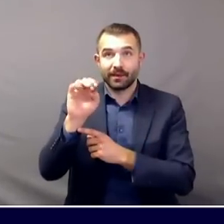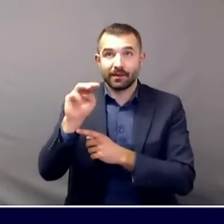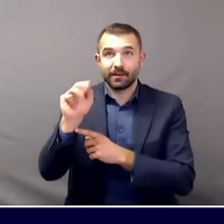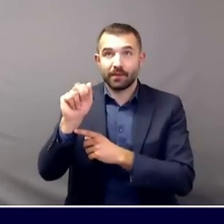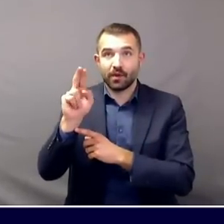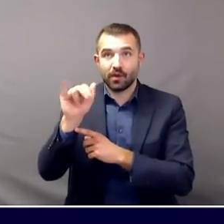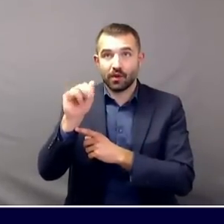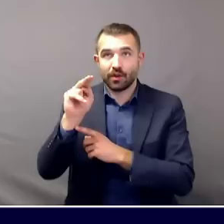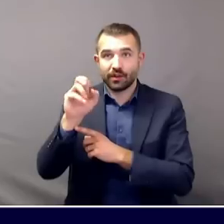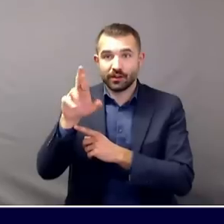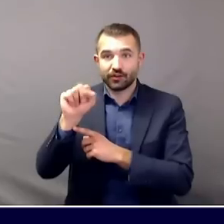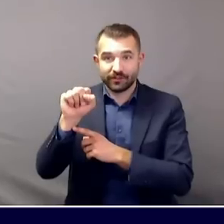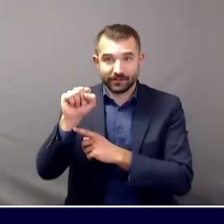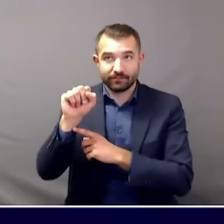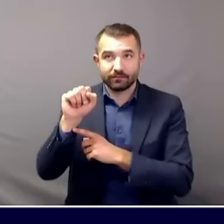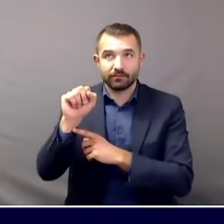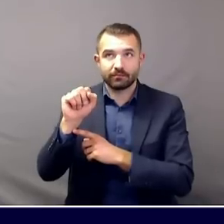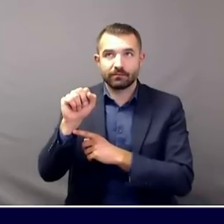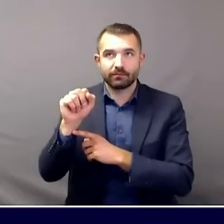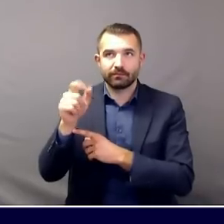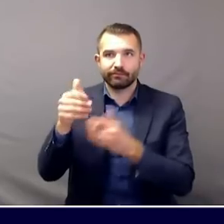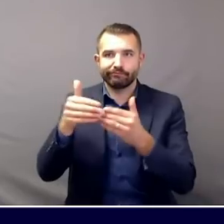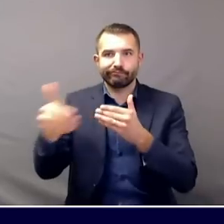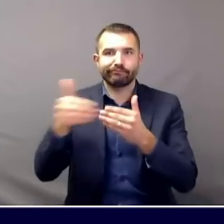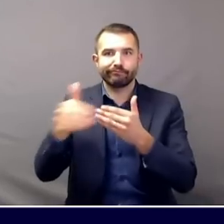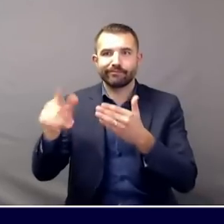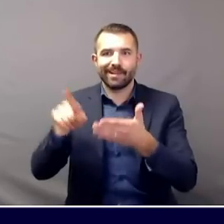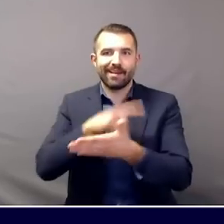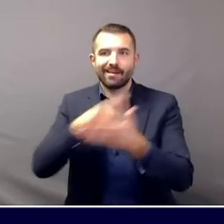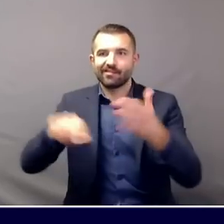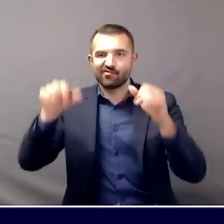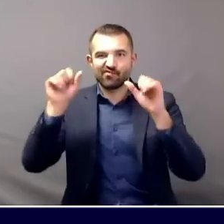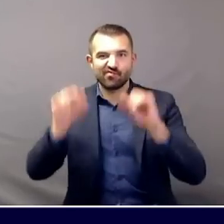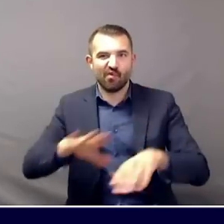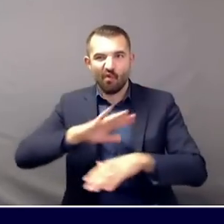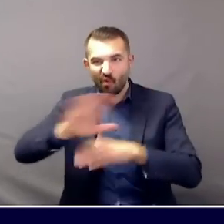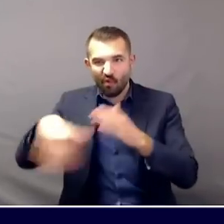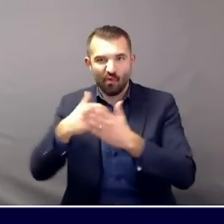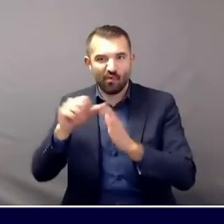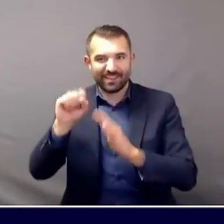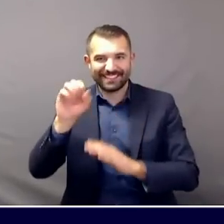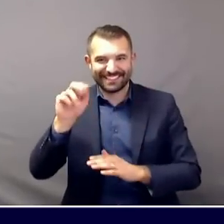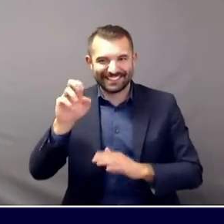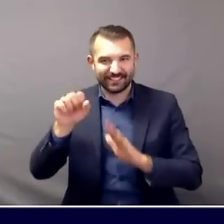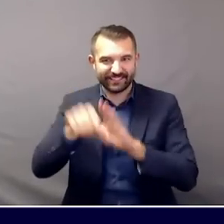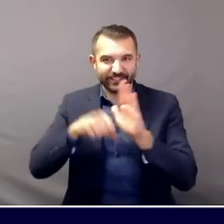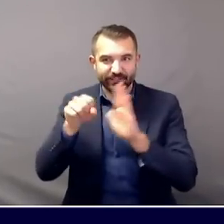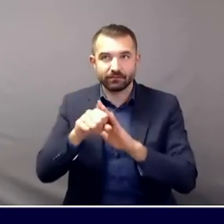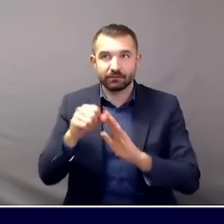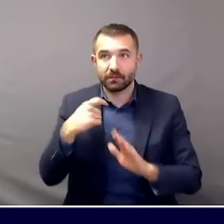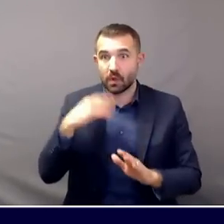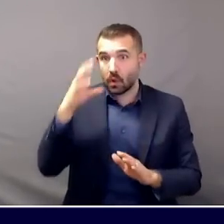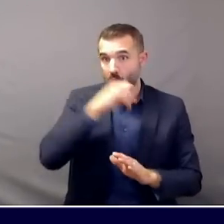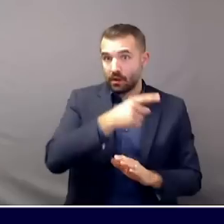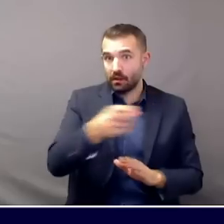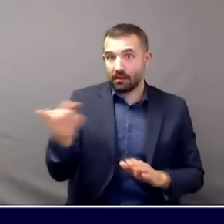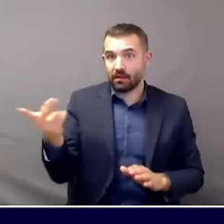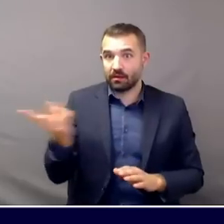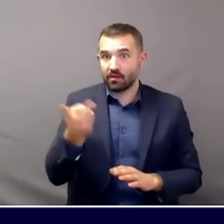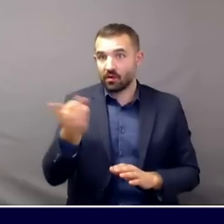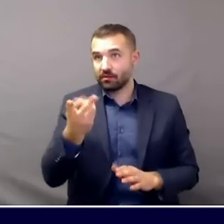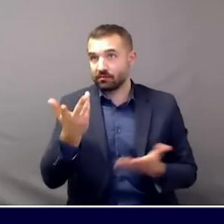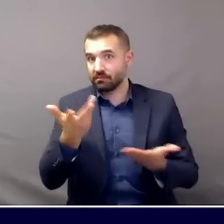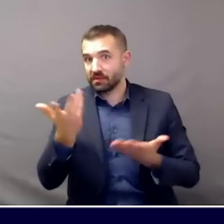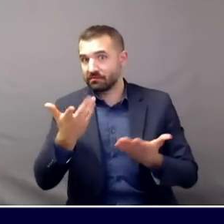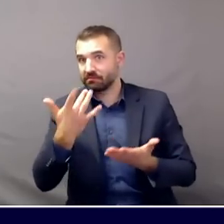is prudent. And also on the subject of flu season, some states have been reporting